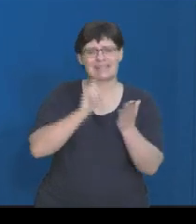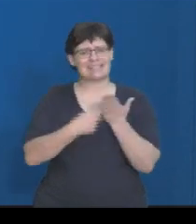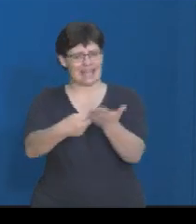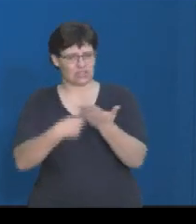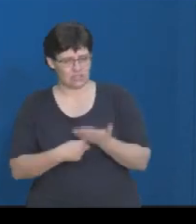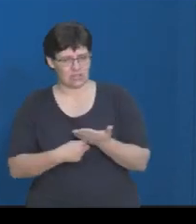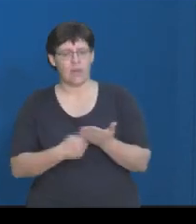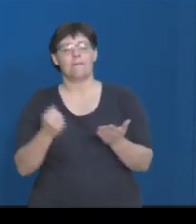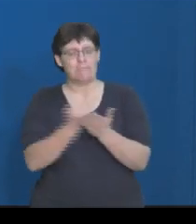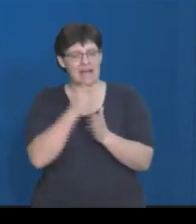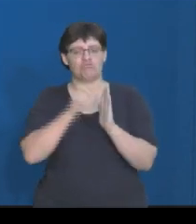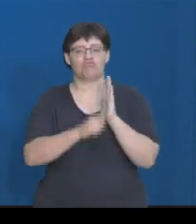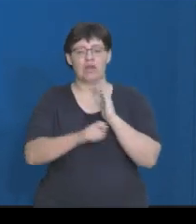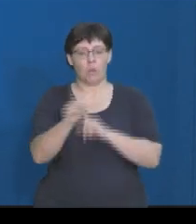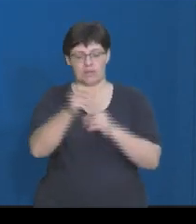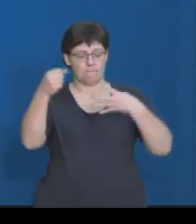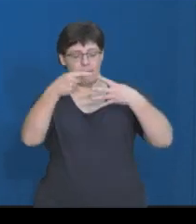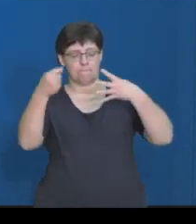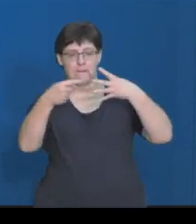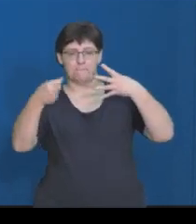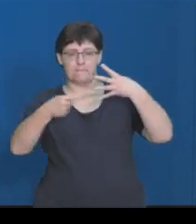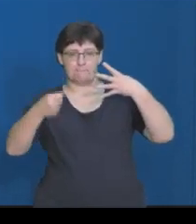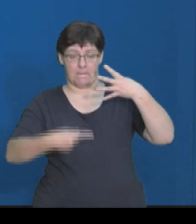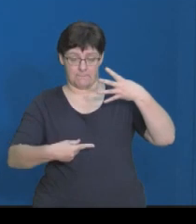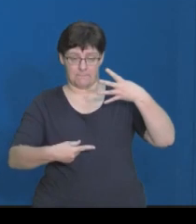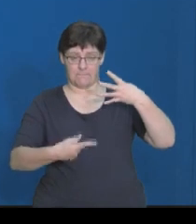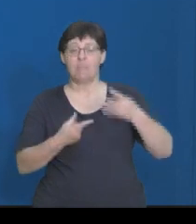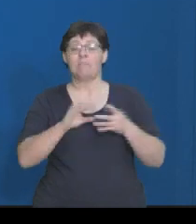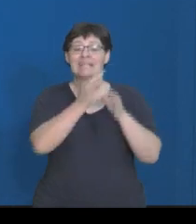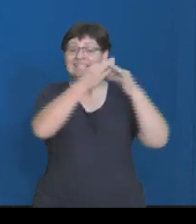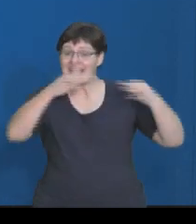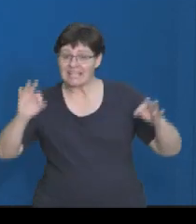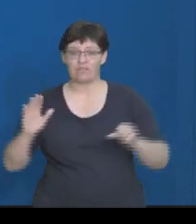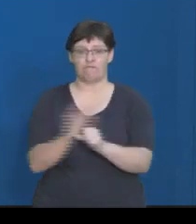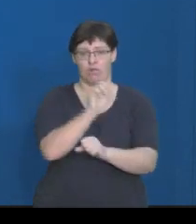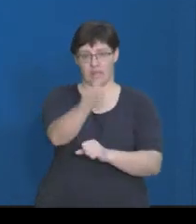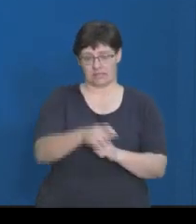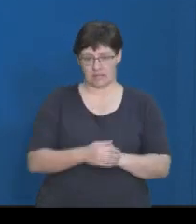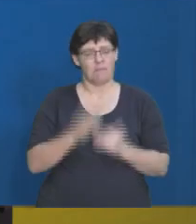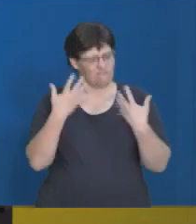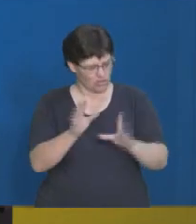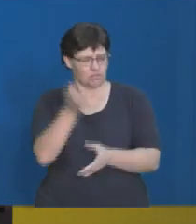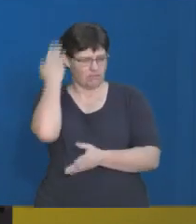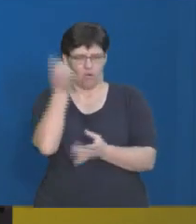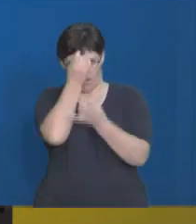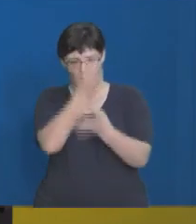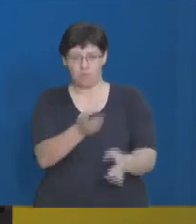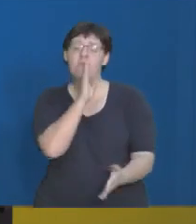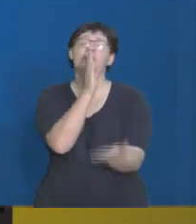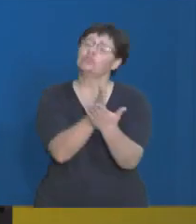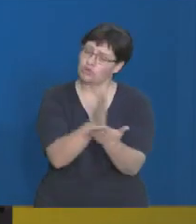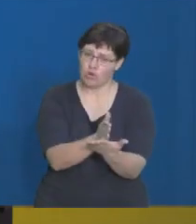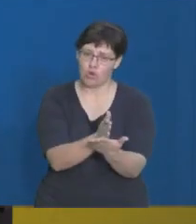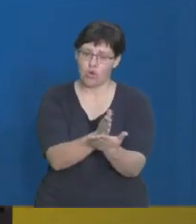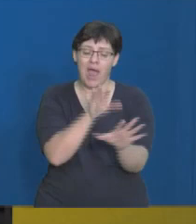discussions should be written in point or bullet form in full sentences. I've already said this to you guys. You need to make sure